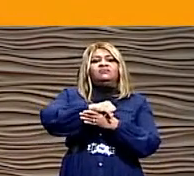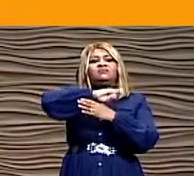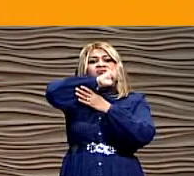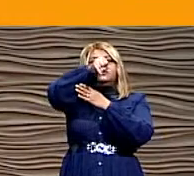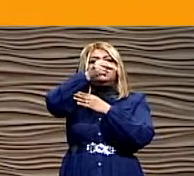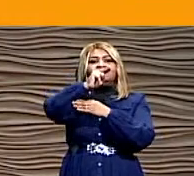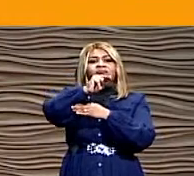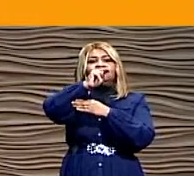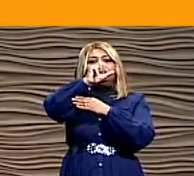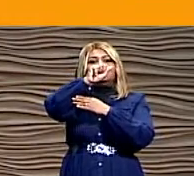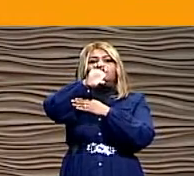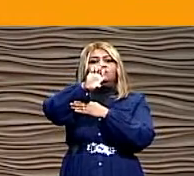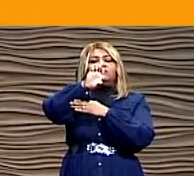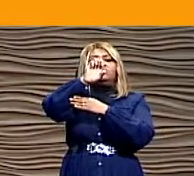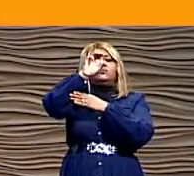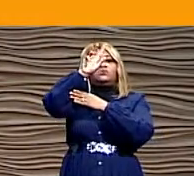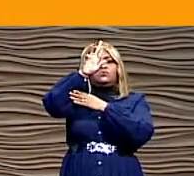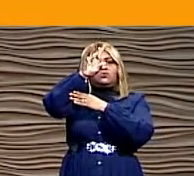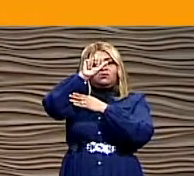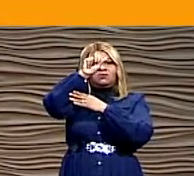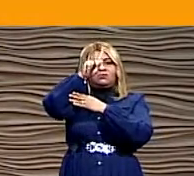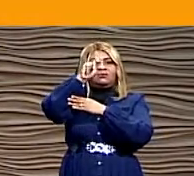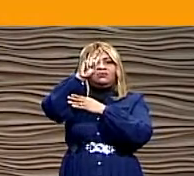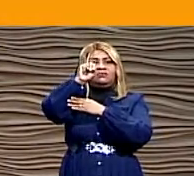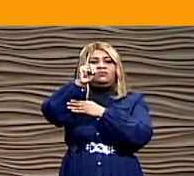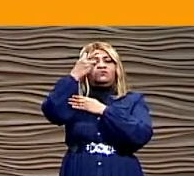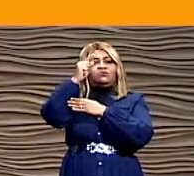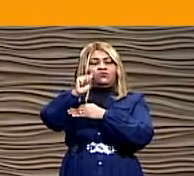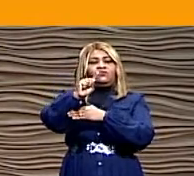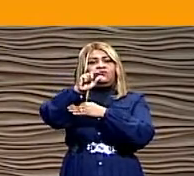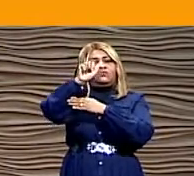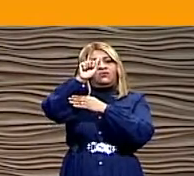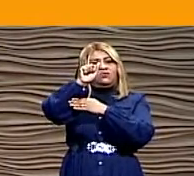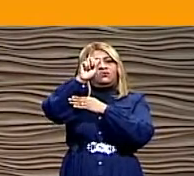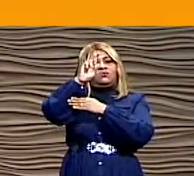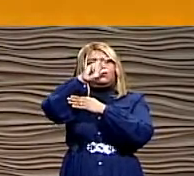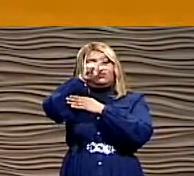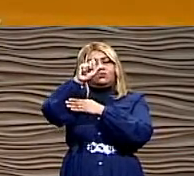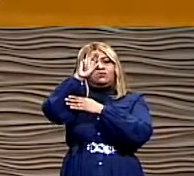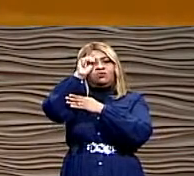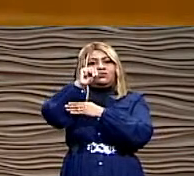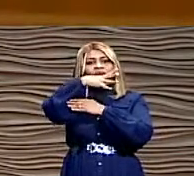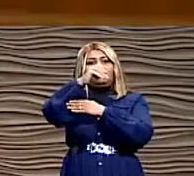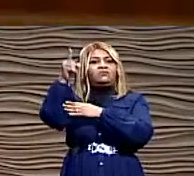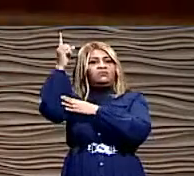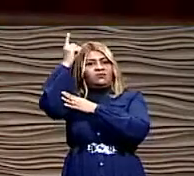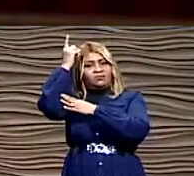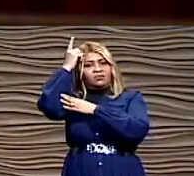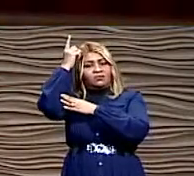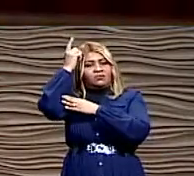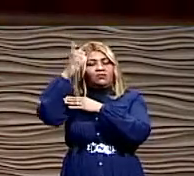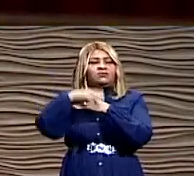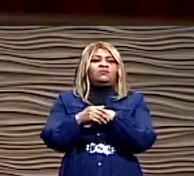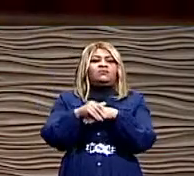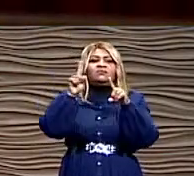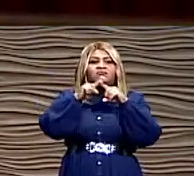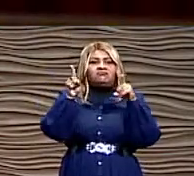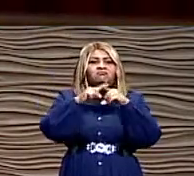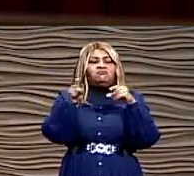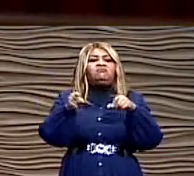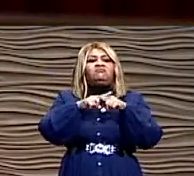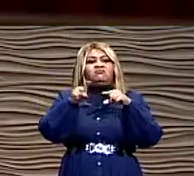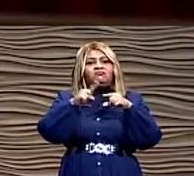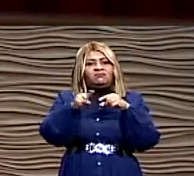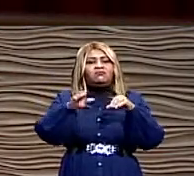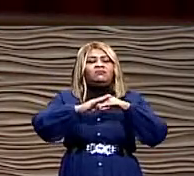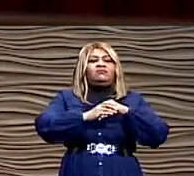streaming this morning from Phoenix, Arizona, and Lynette Scott, who's streaming from Dallas, and TJ Williams, who's streaming from Louisiana.